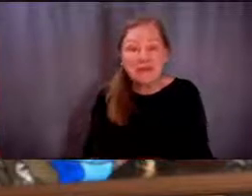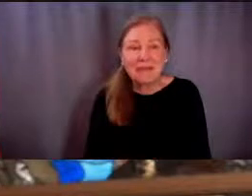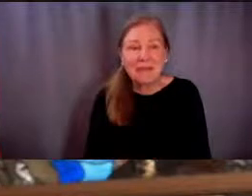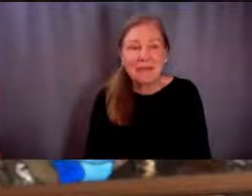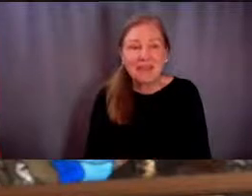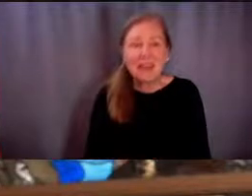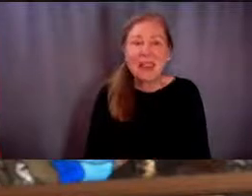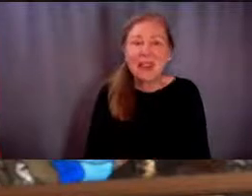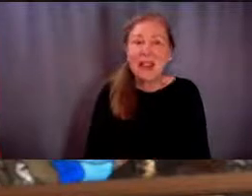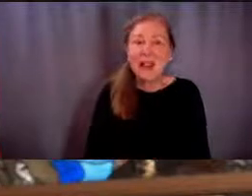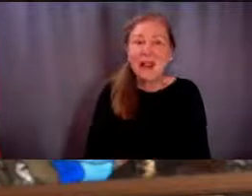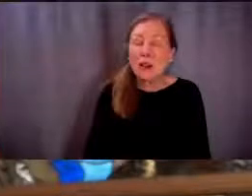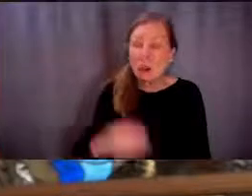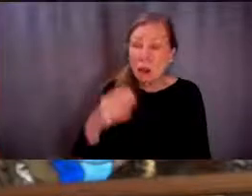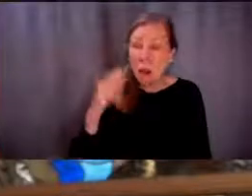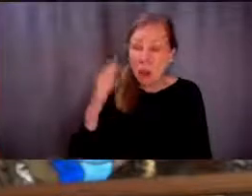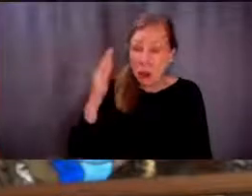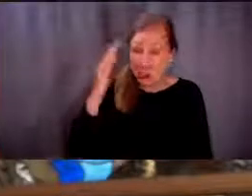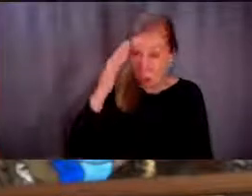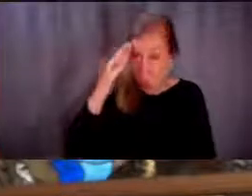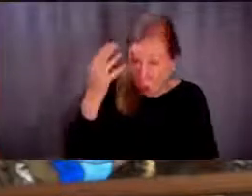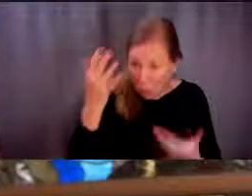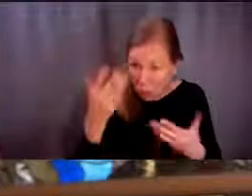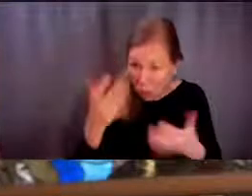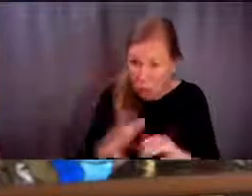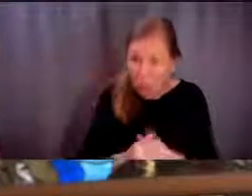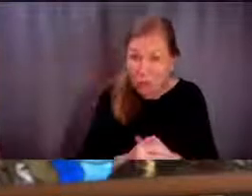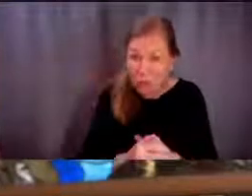Do you not know?